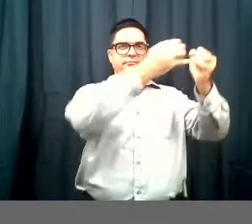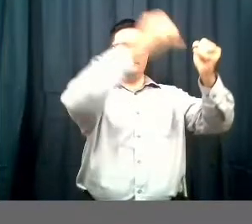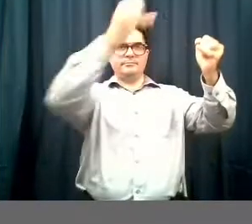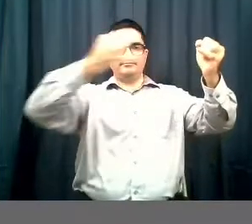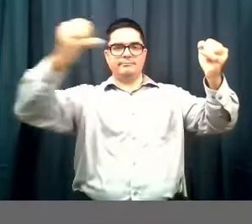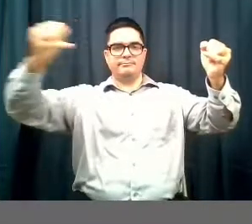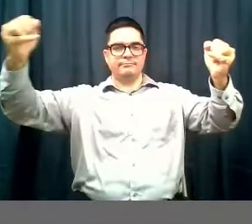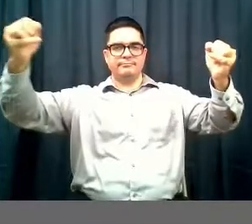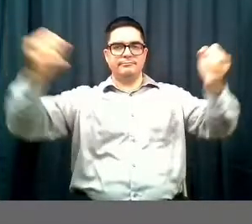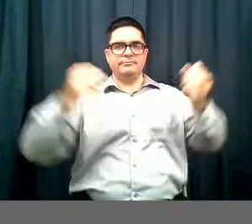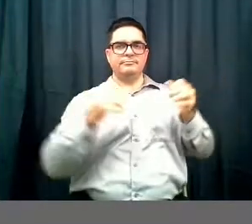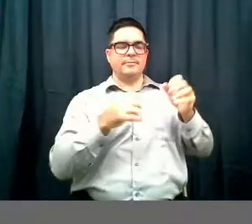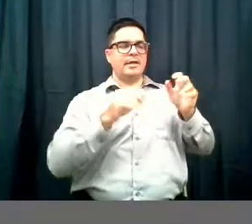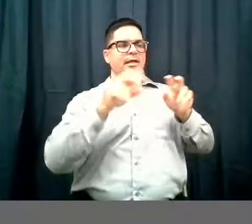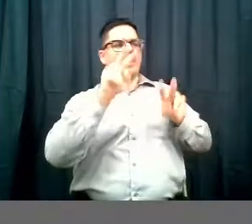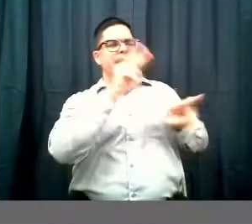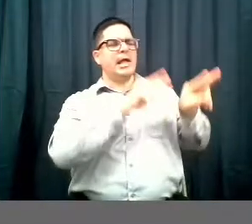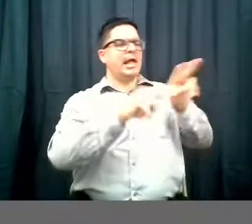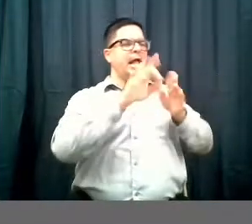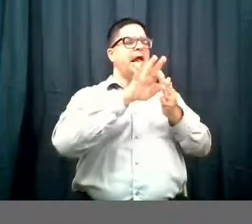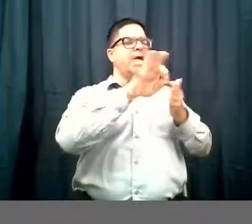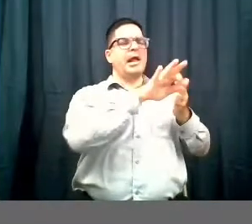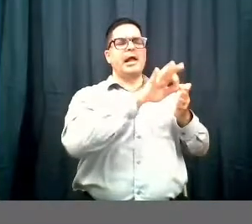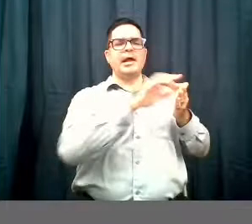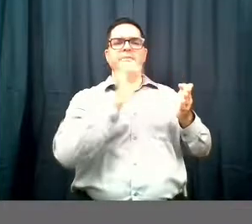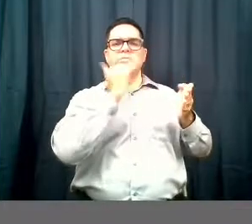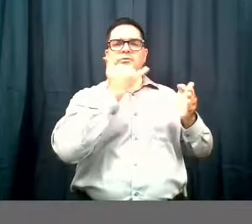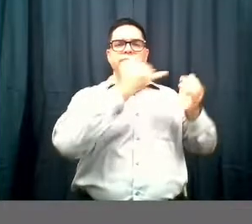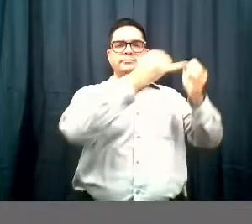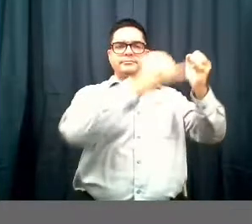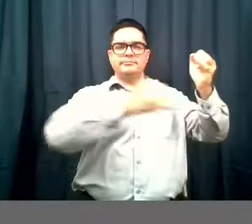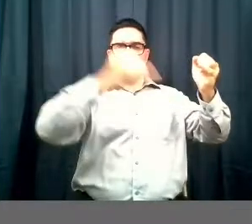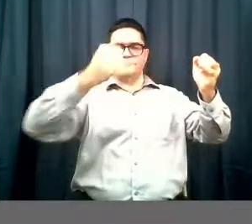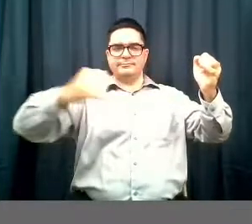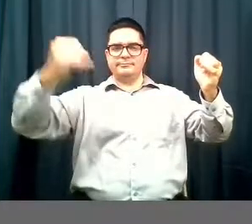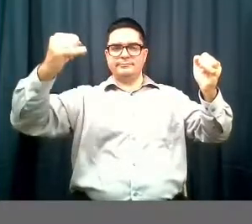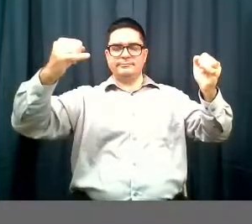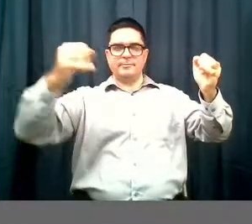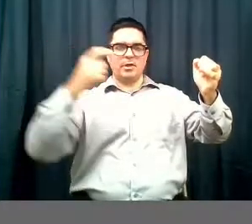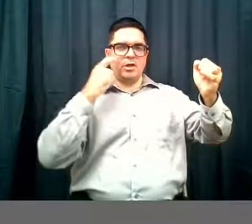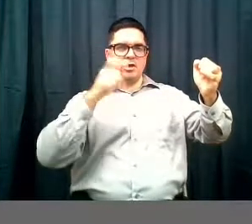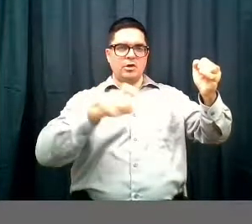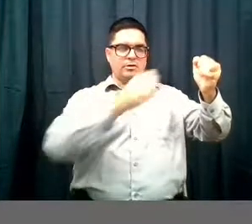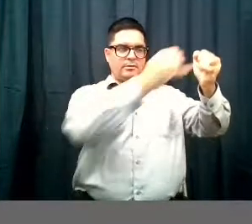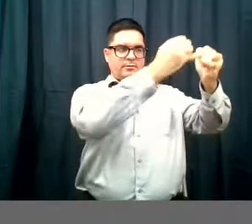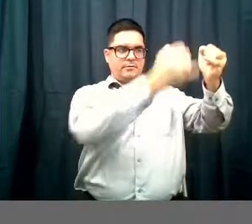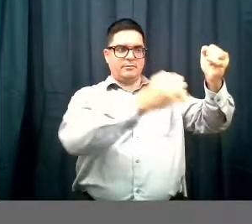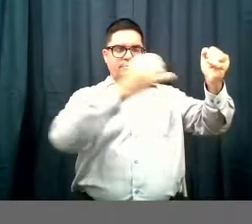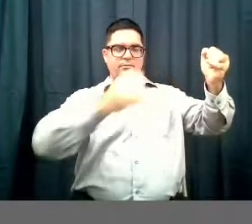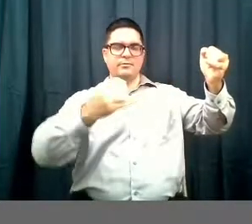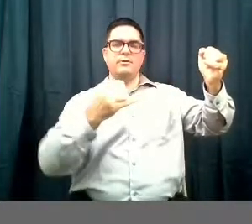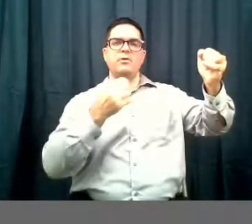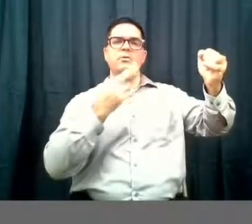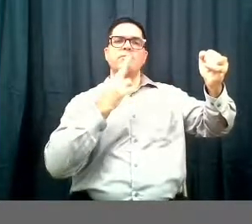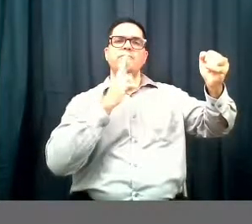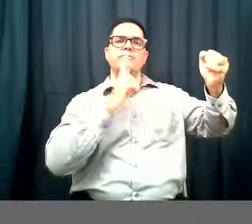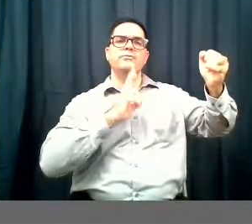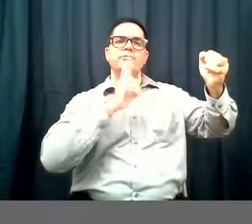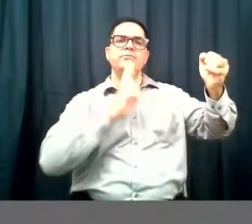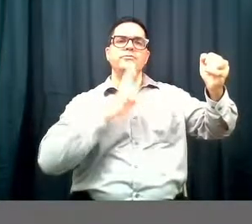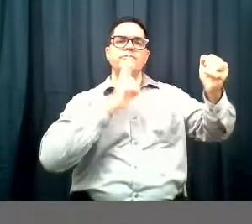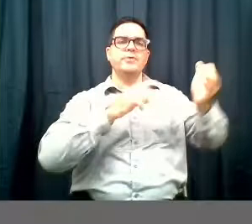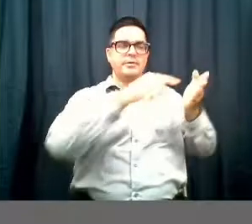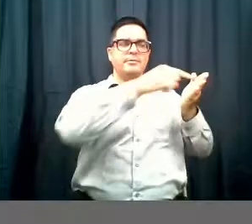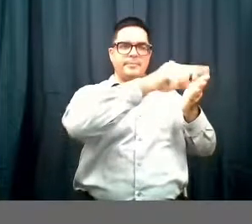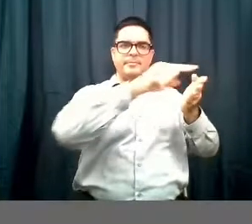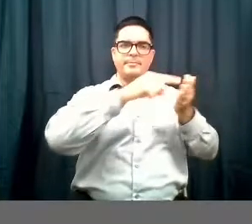revenue, the red line, the actual. And the revenue shortfalls from overestimating revenues averaged 5.5% nearly